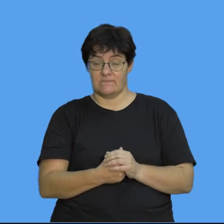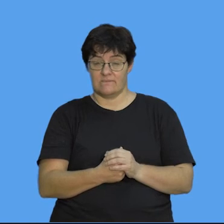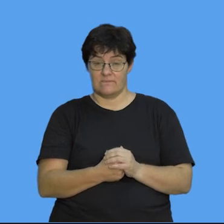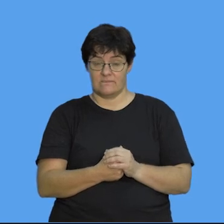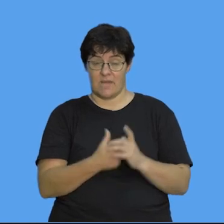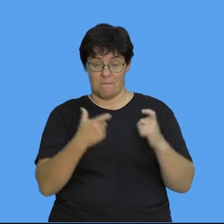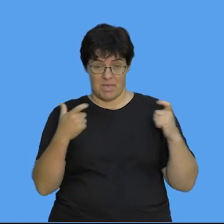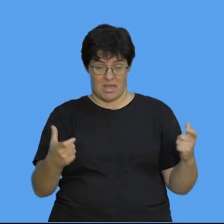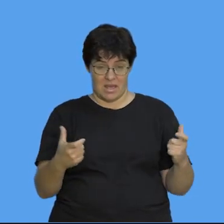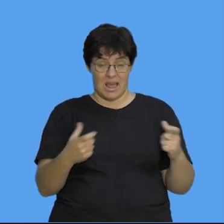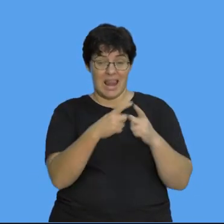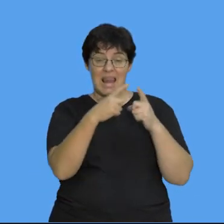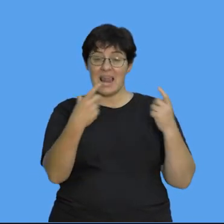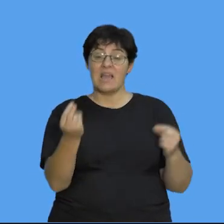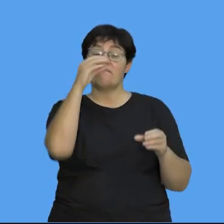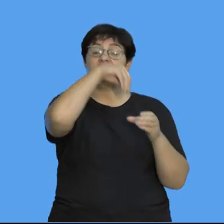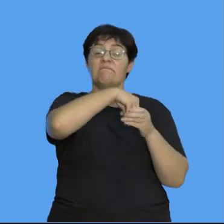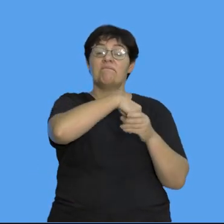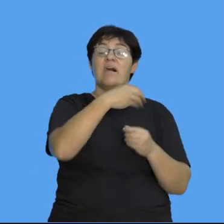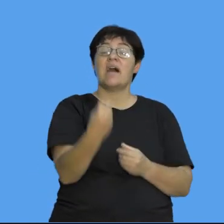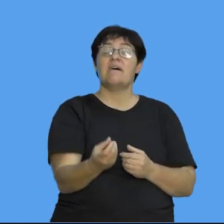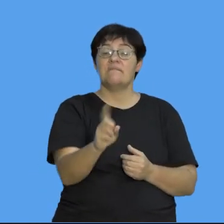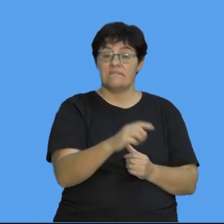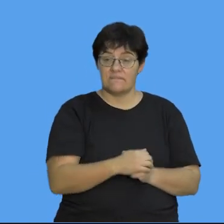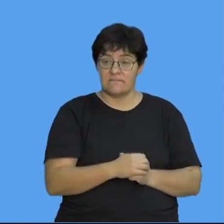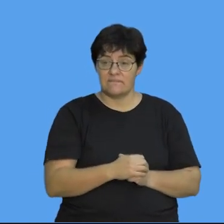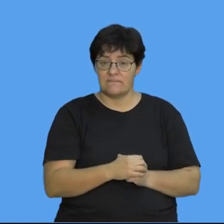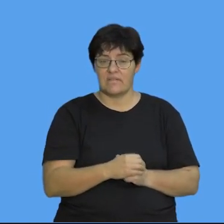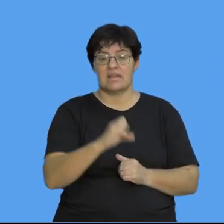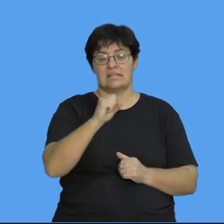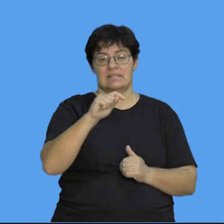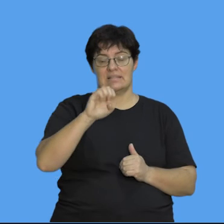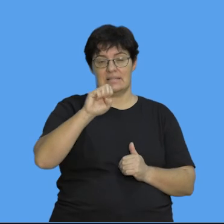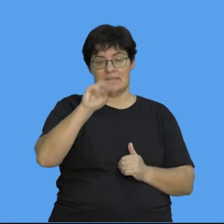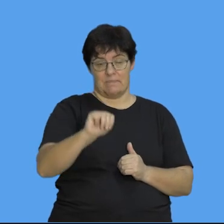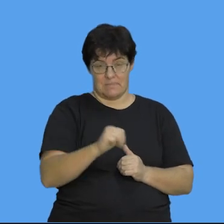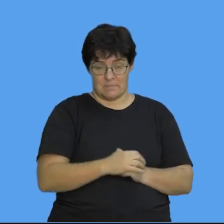big leaves, and what have the leaves got in it? The leaves have got a stem.